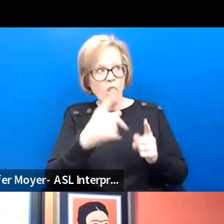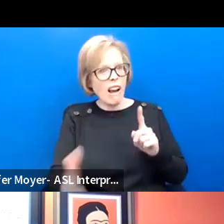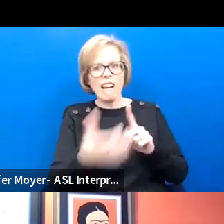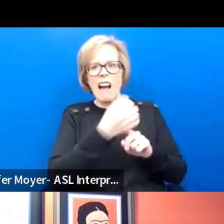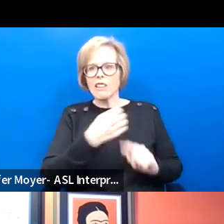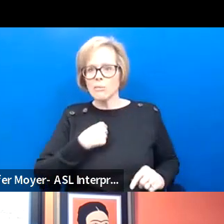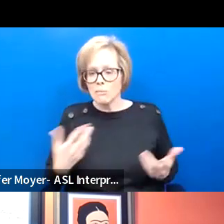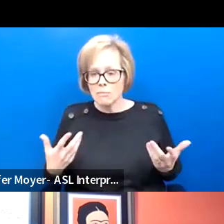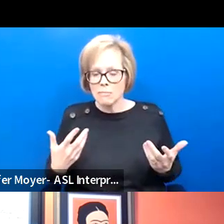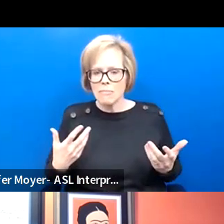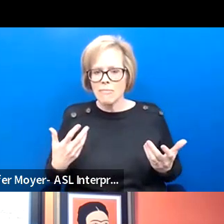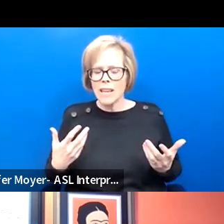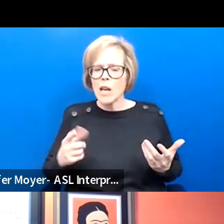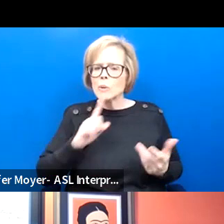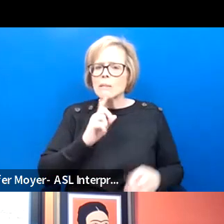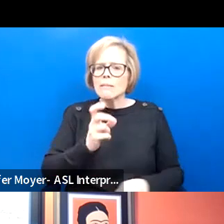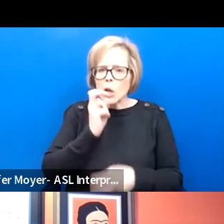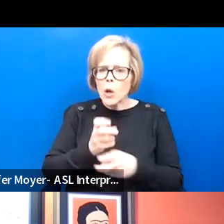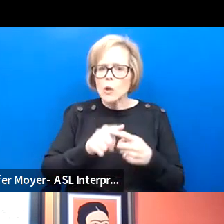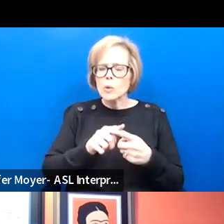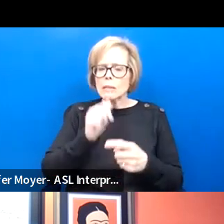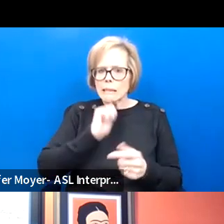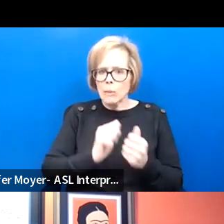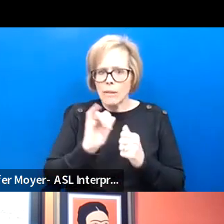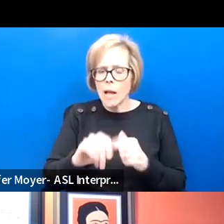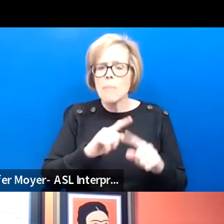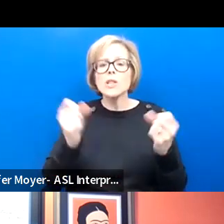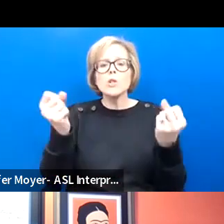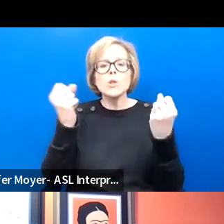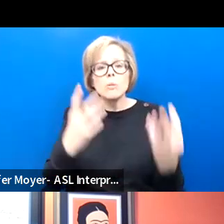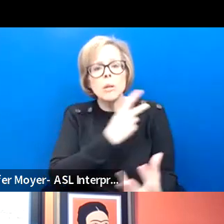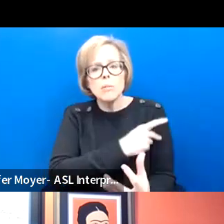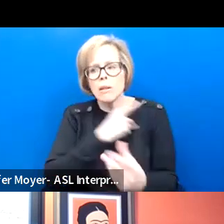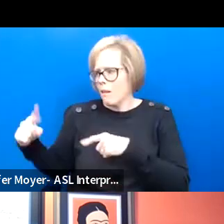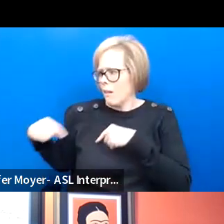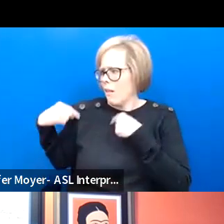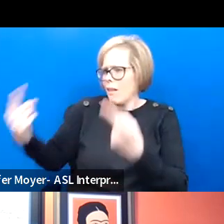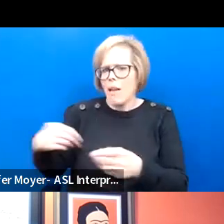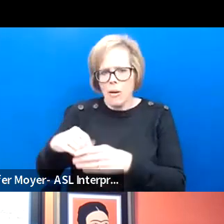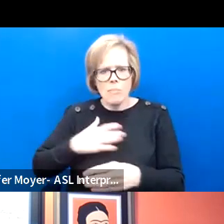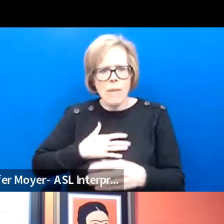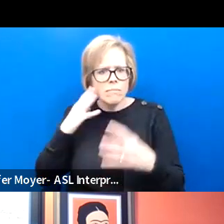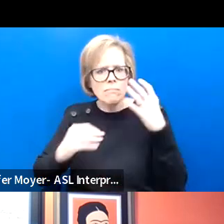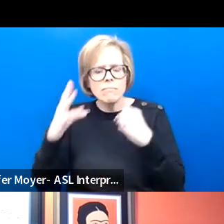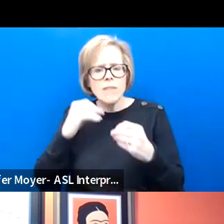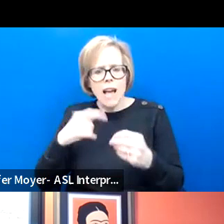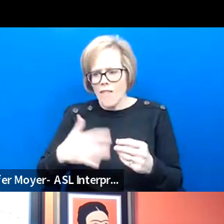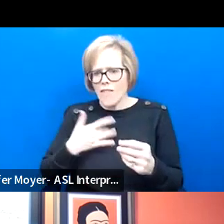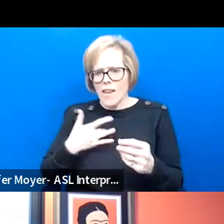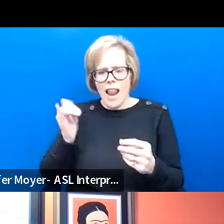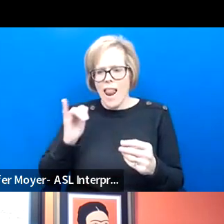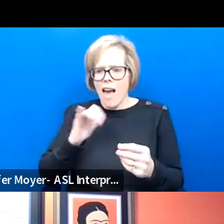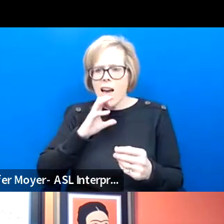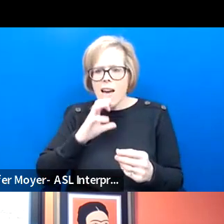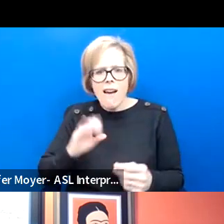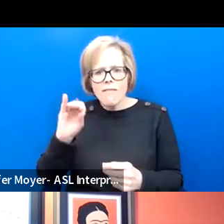know, and it's really difficult to deal with that. But so many patients over my years of experience, because I feel like a fossil in